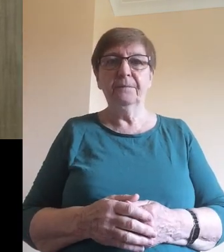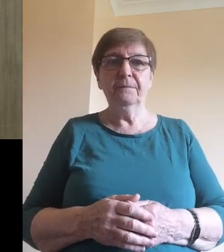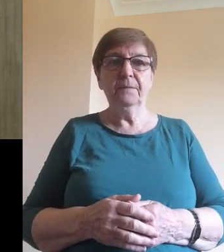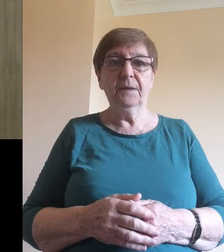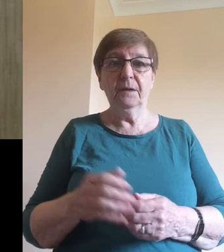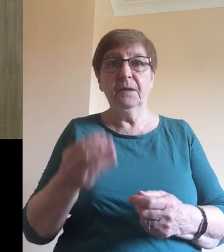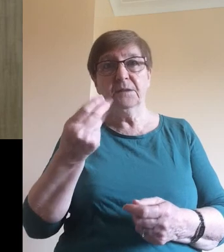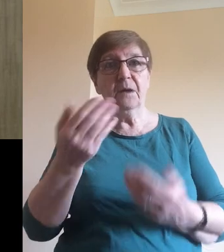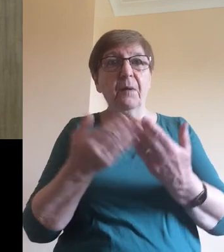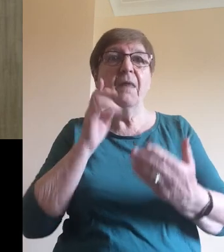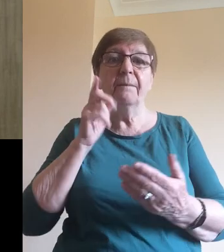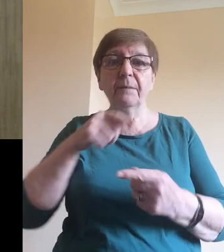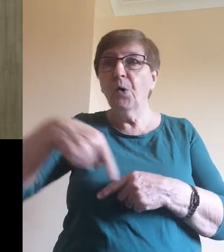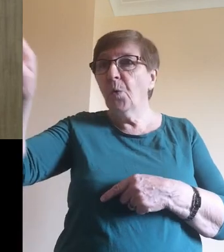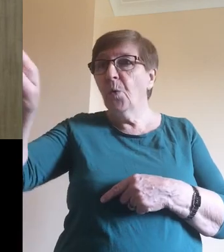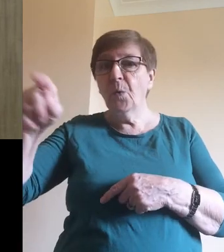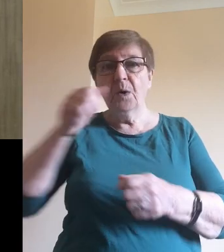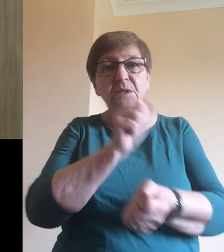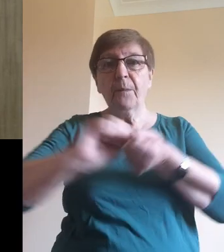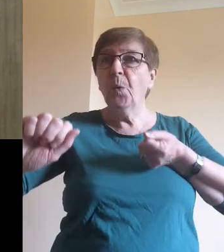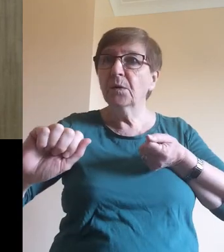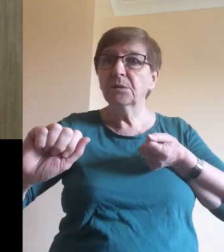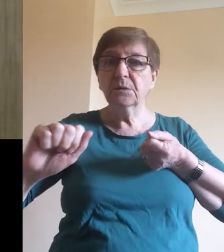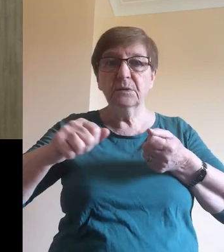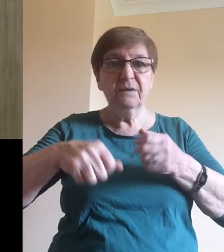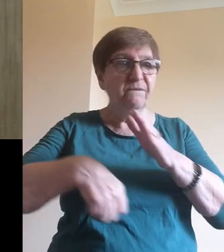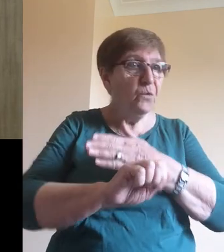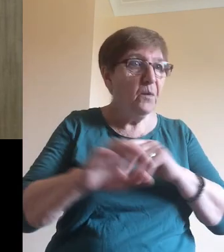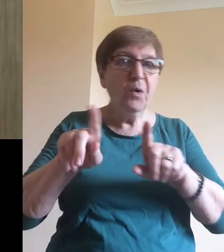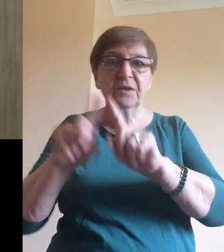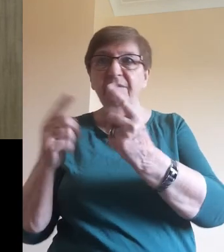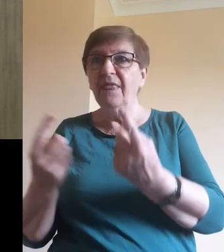Sports lovers would maybe have matches or games to take part in or to enjoy.